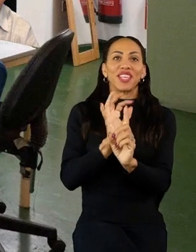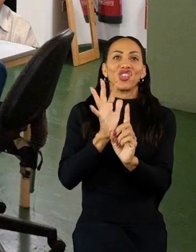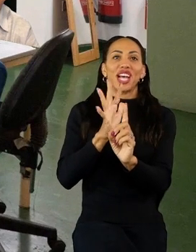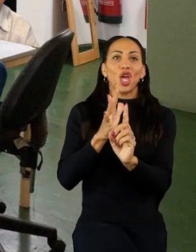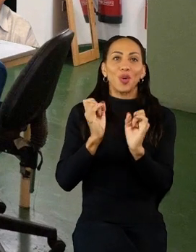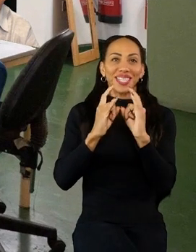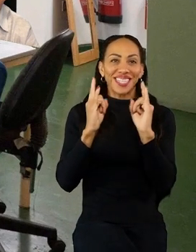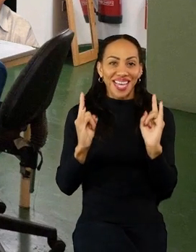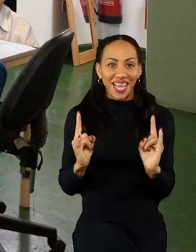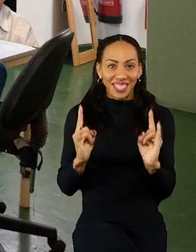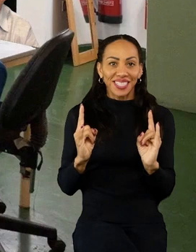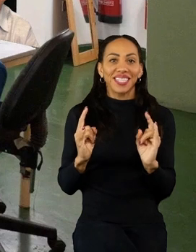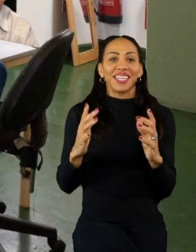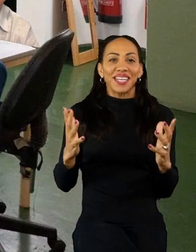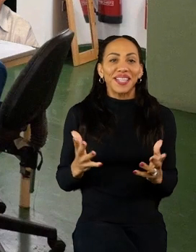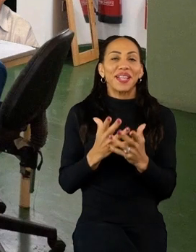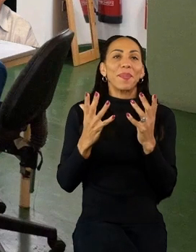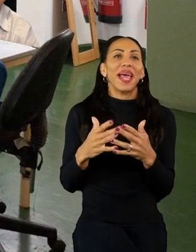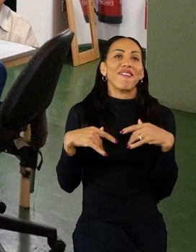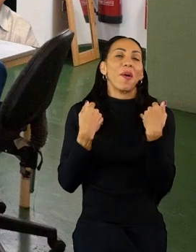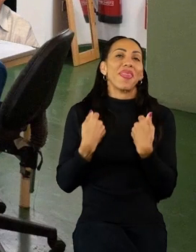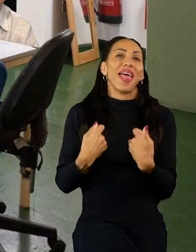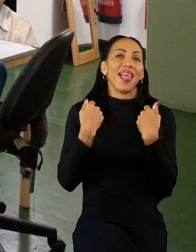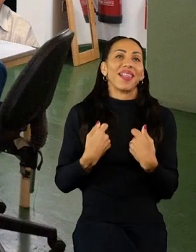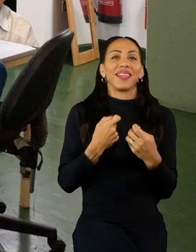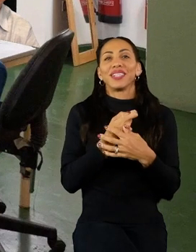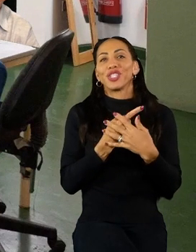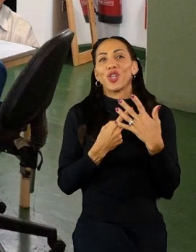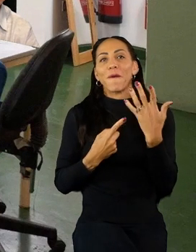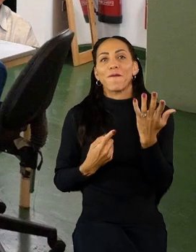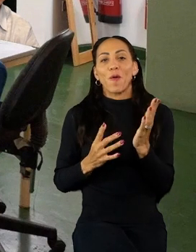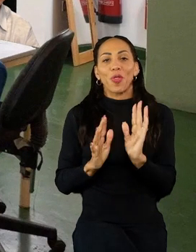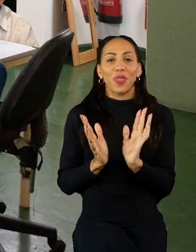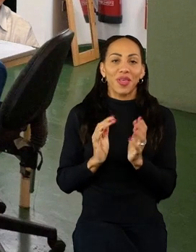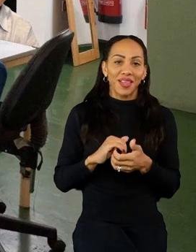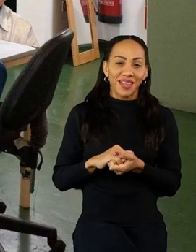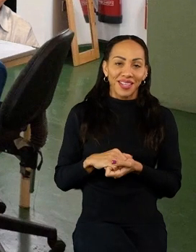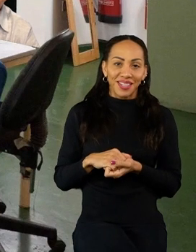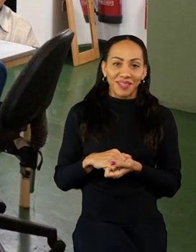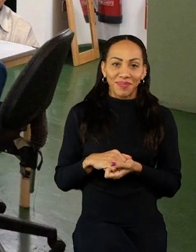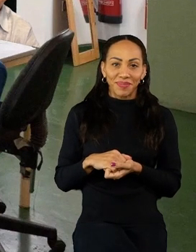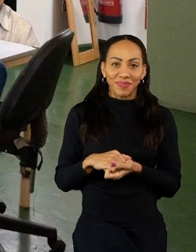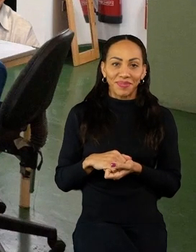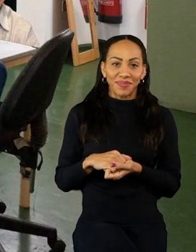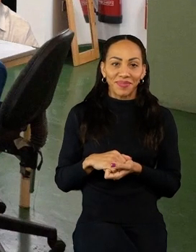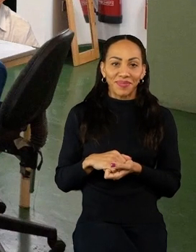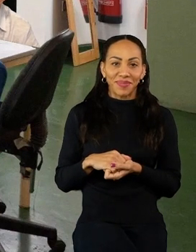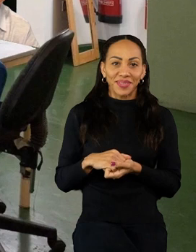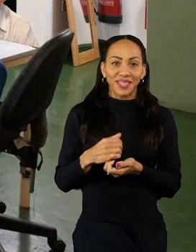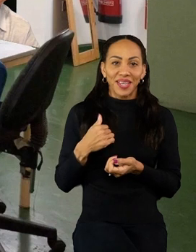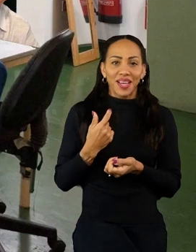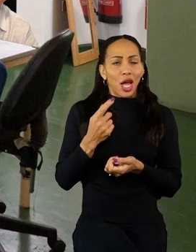sort of thing. So I'm looking at my other screen, which I look at that. I realise I look like I'm looking at the floor, but I'm not. I'm looking at that.